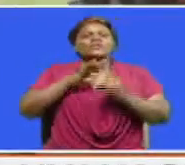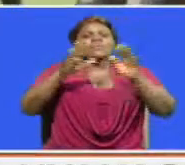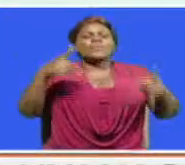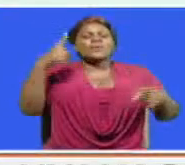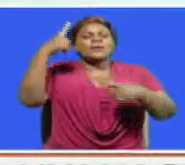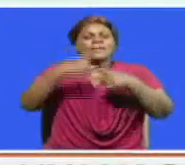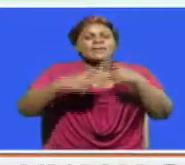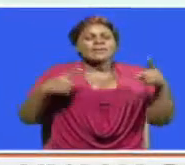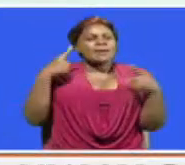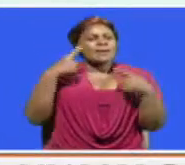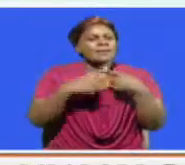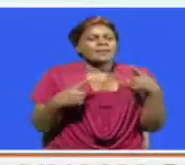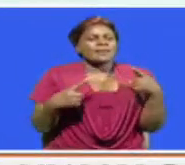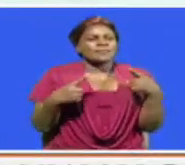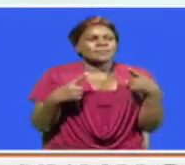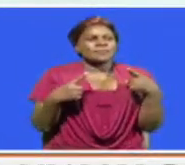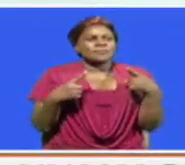mwaka.